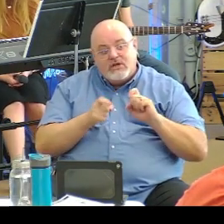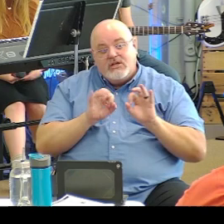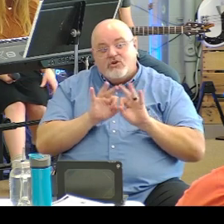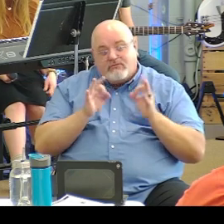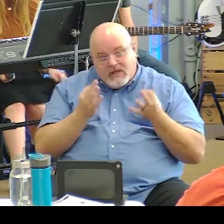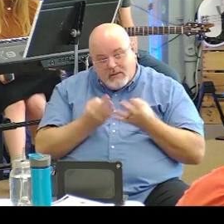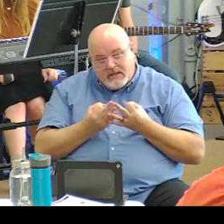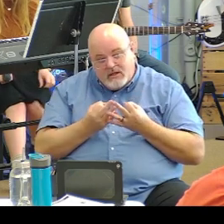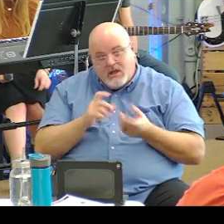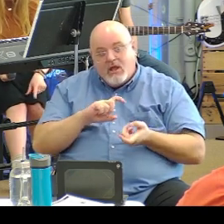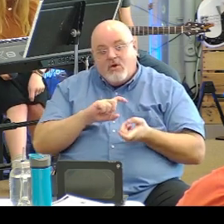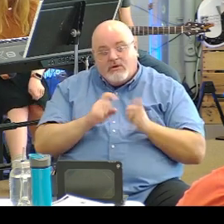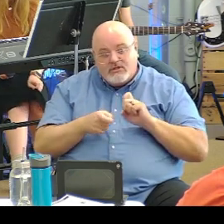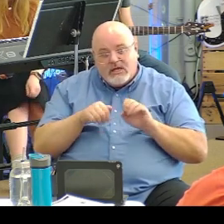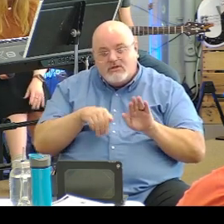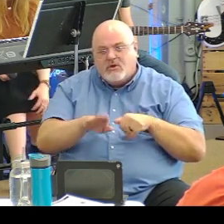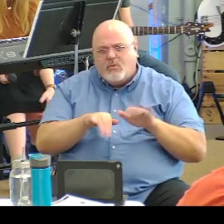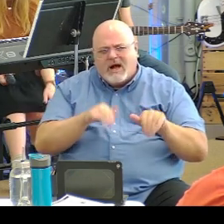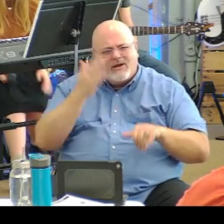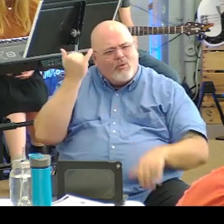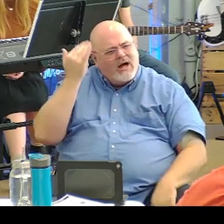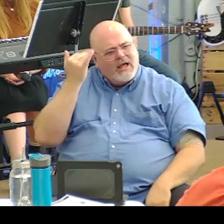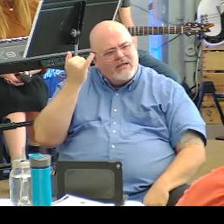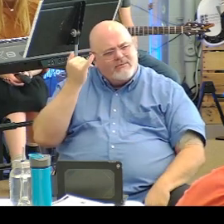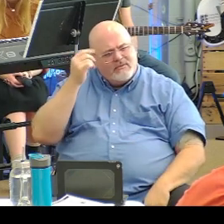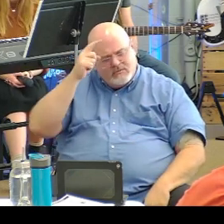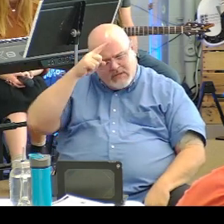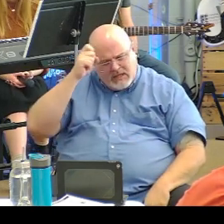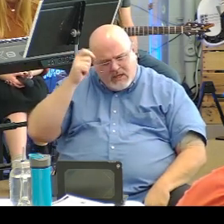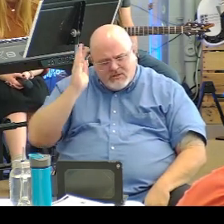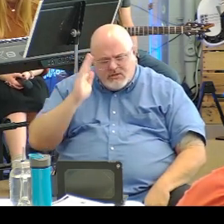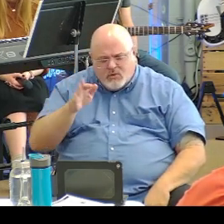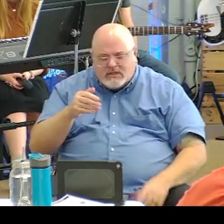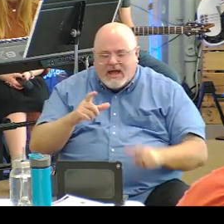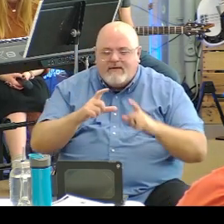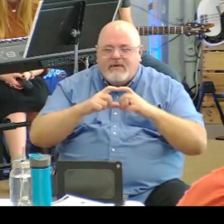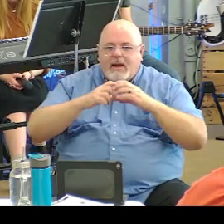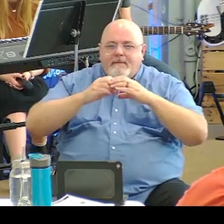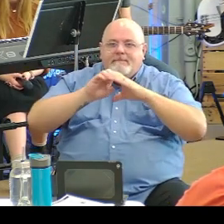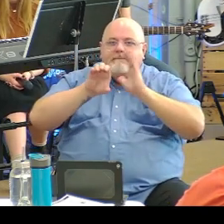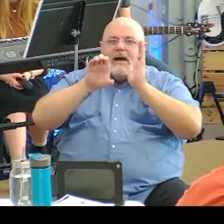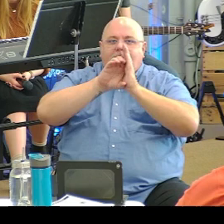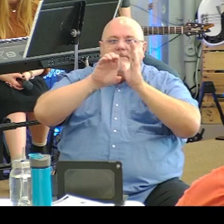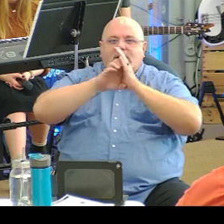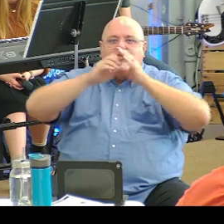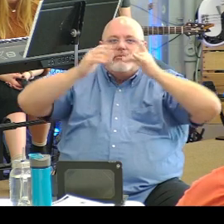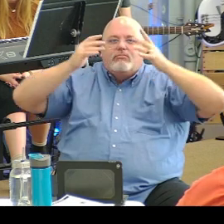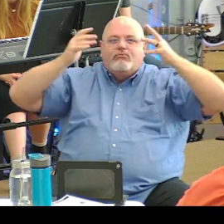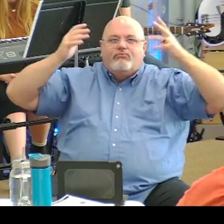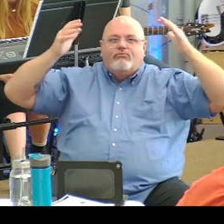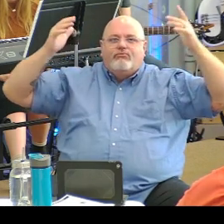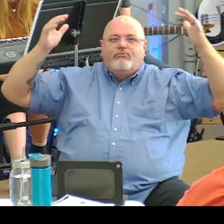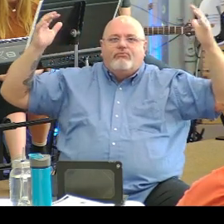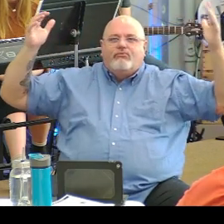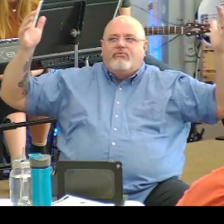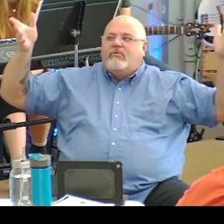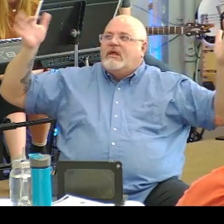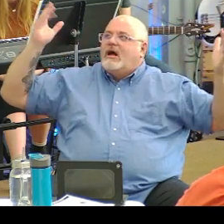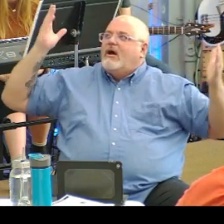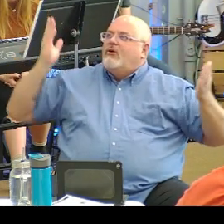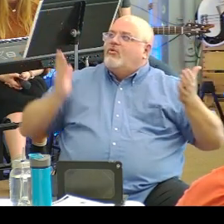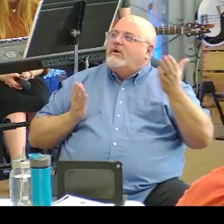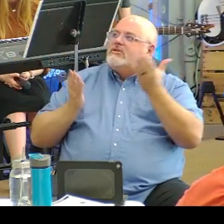family. It will change your walk. Why? Because you'll get a bigger picture of the God that you serve. And so I just want to invite you into